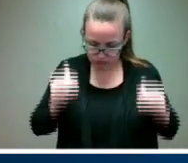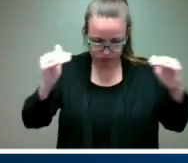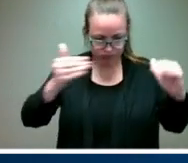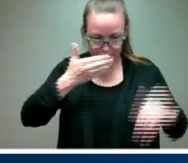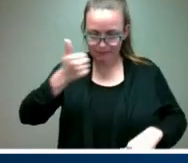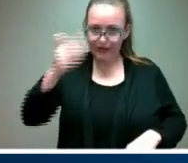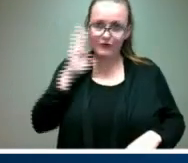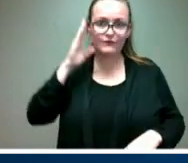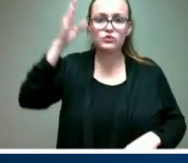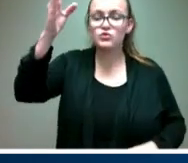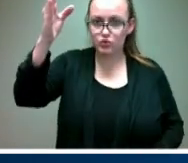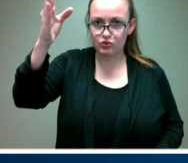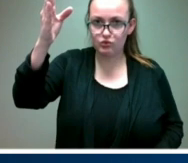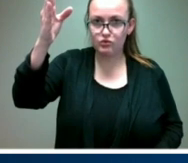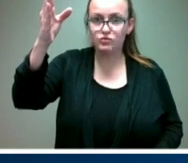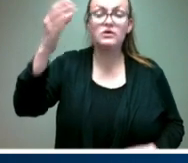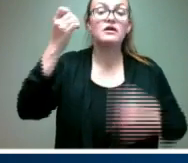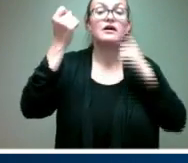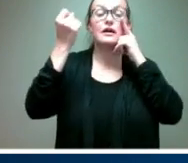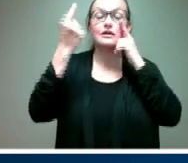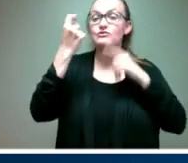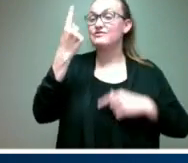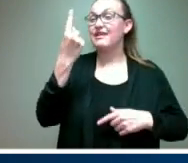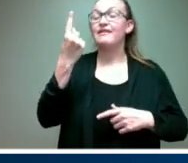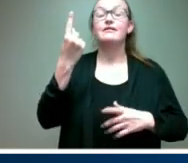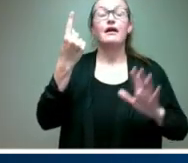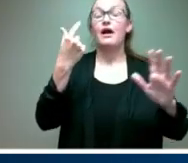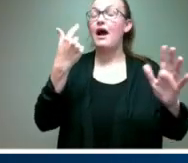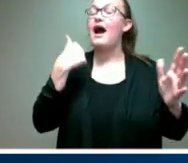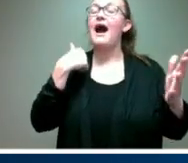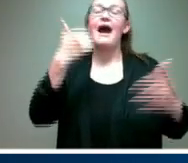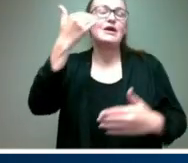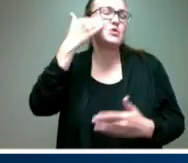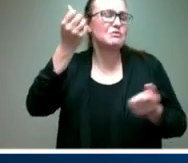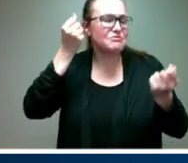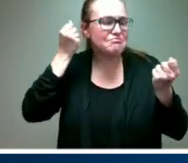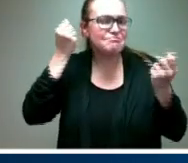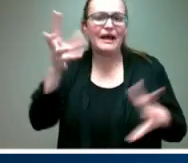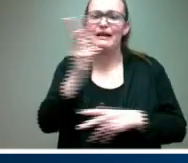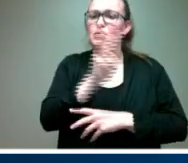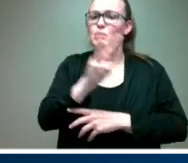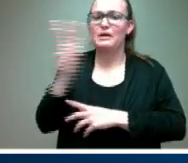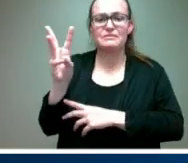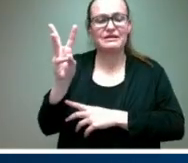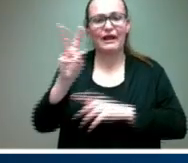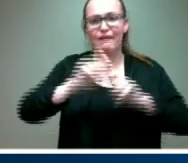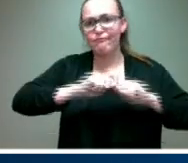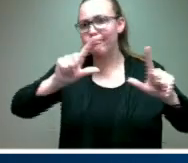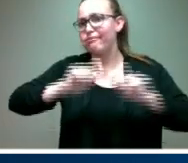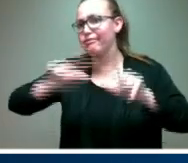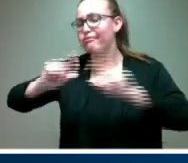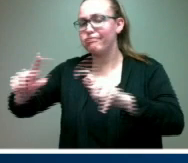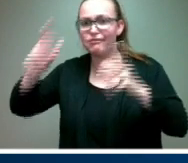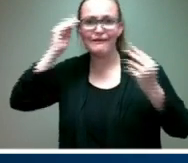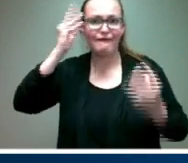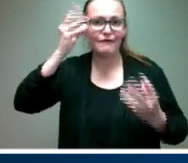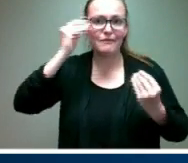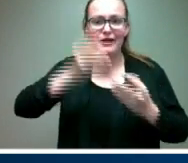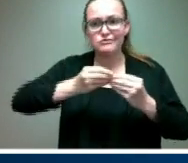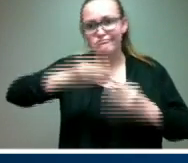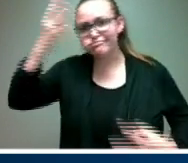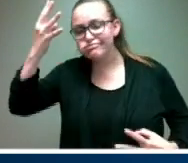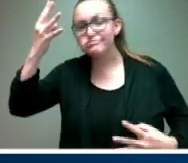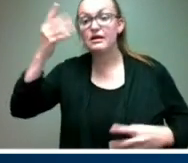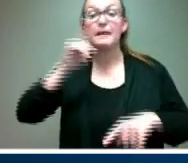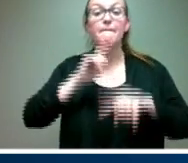there's plethora of sites with information out there, but if you are a Columbus City School parent,